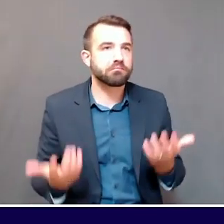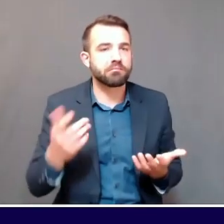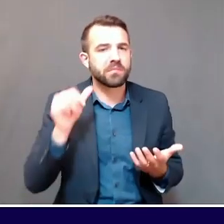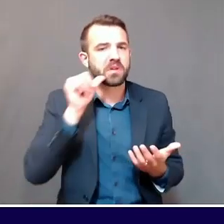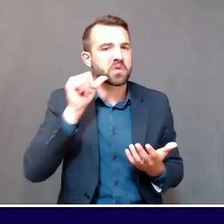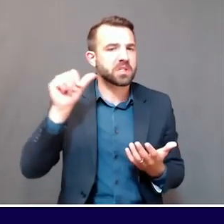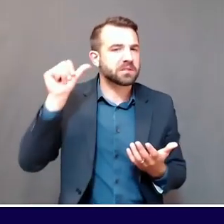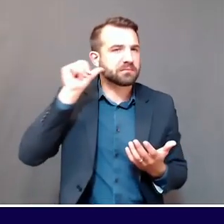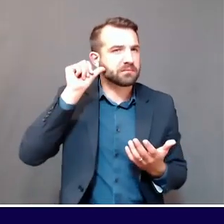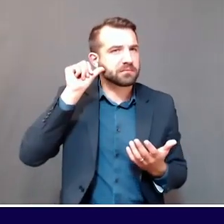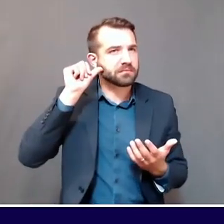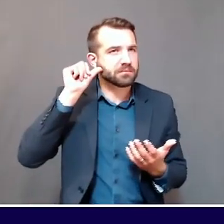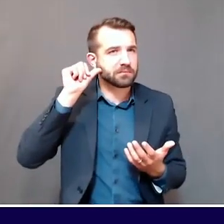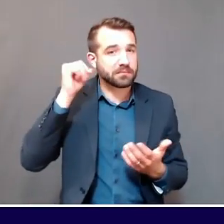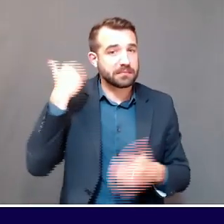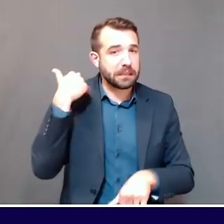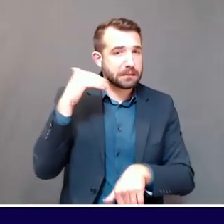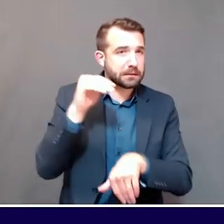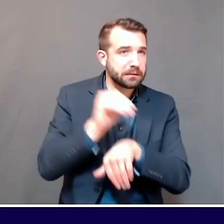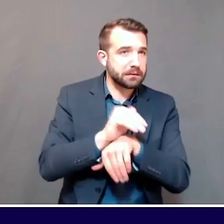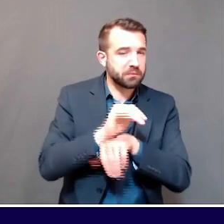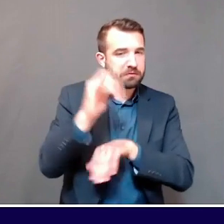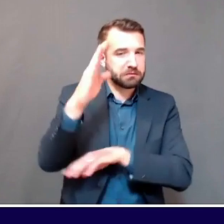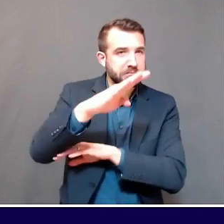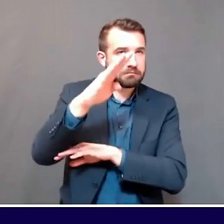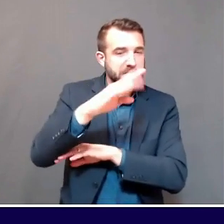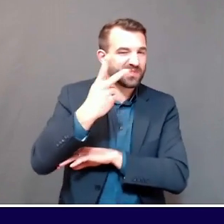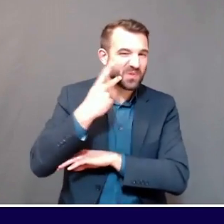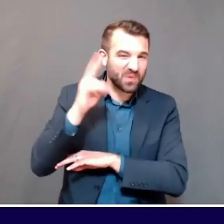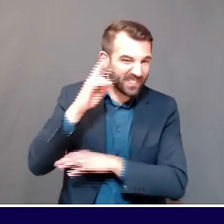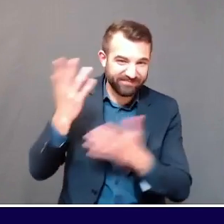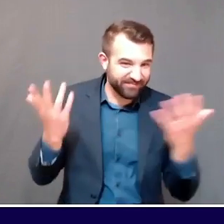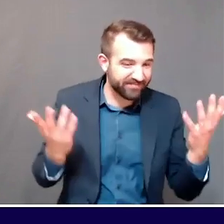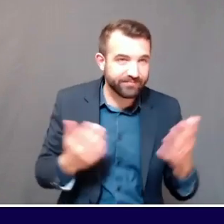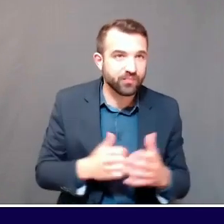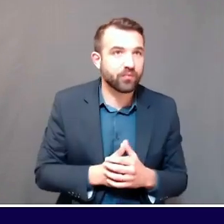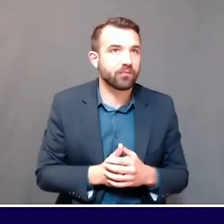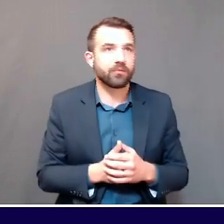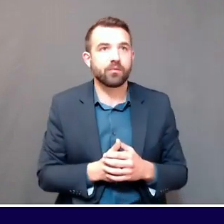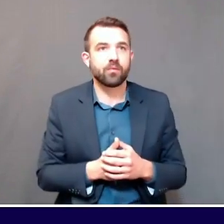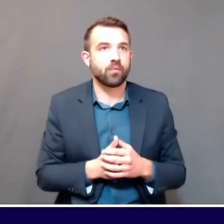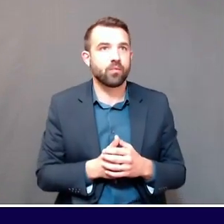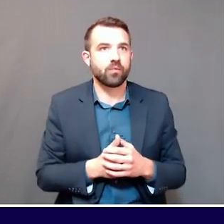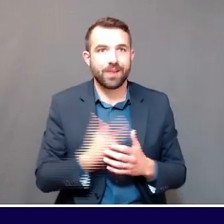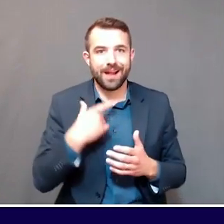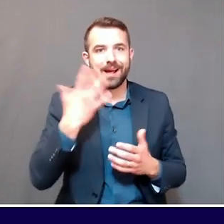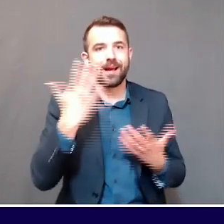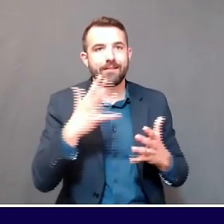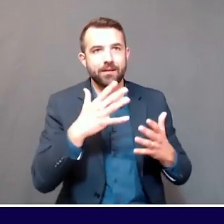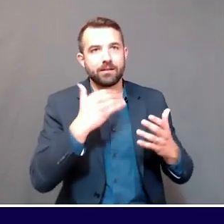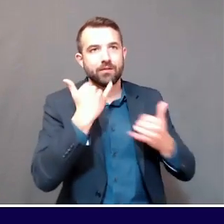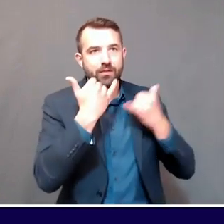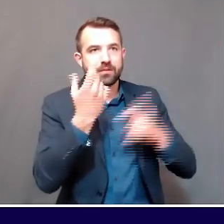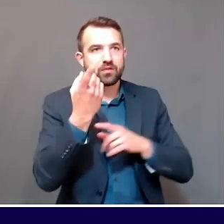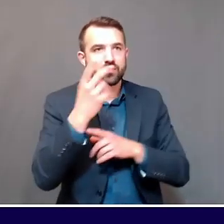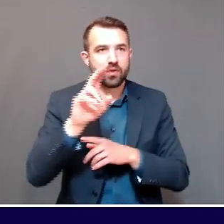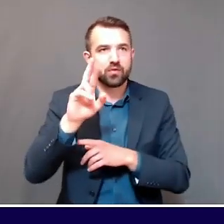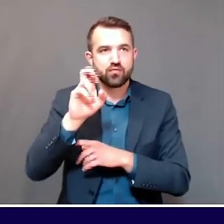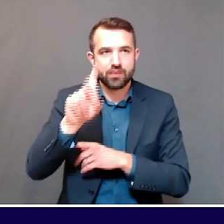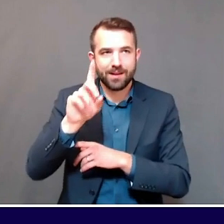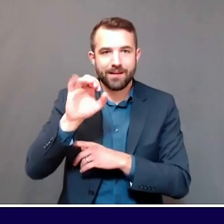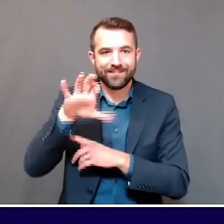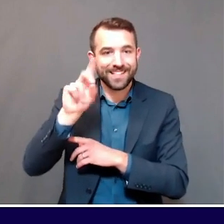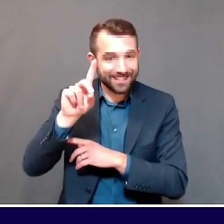yesterday evening or the 2 evenings ago, I had a call with Dr. Redfield, and so we are